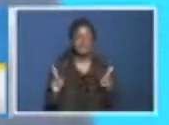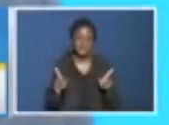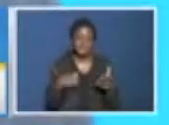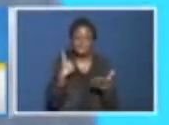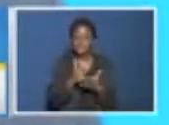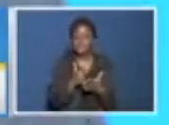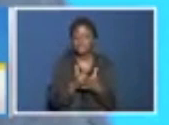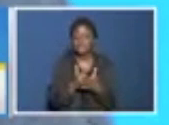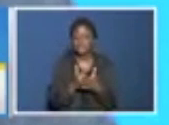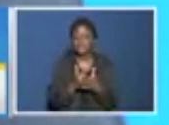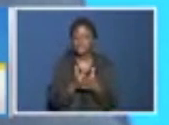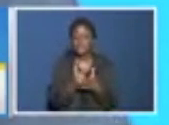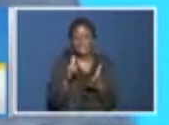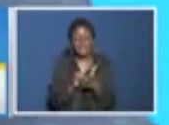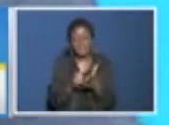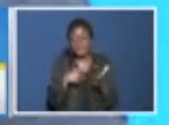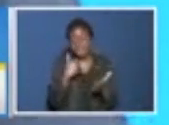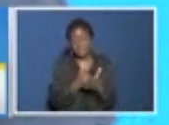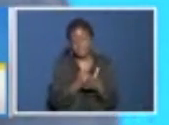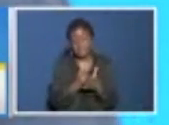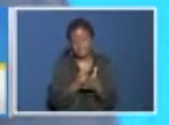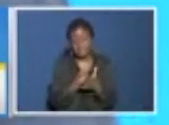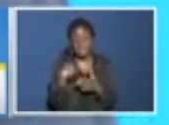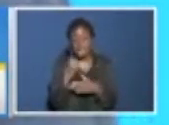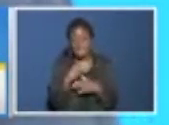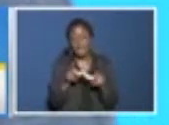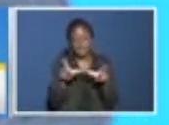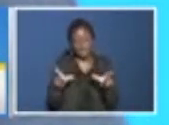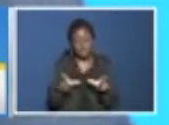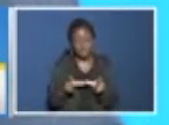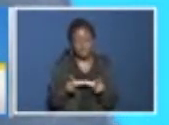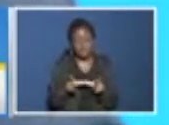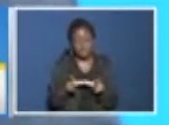approach. That approach is what we call our local enforcement,